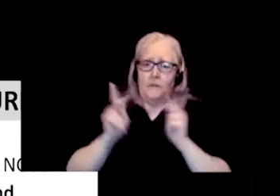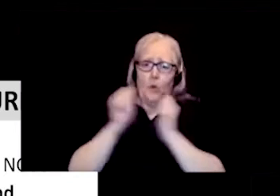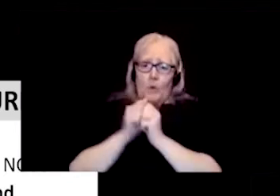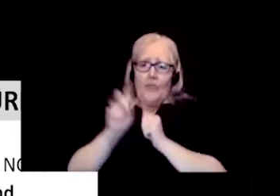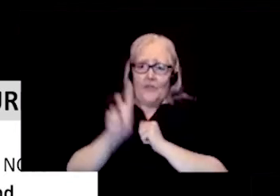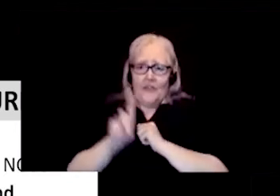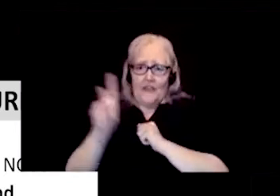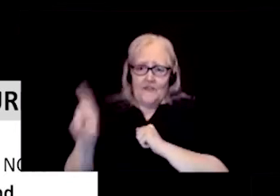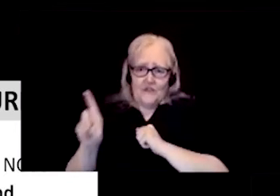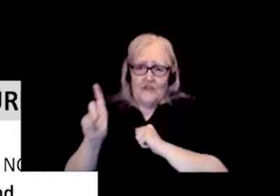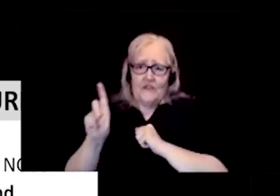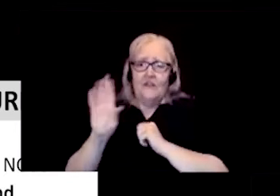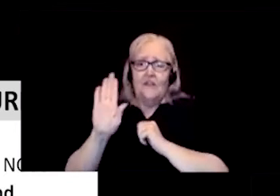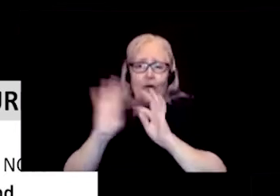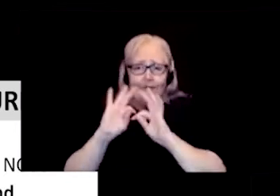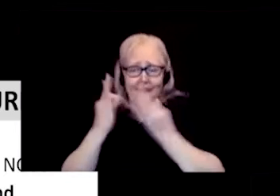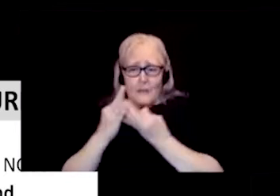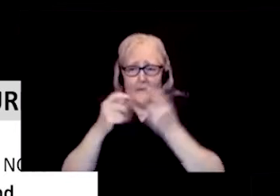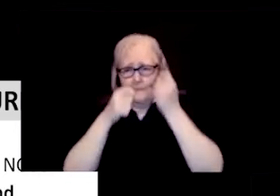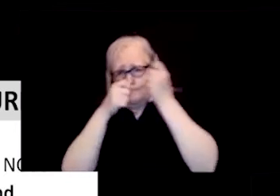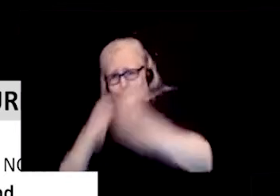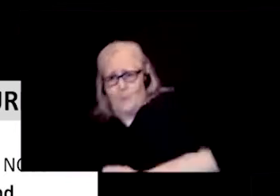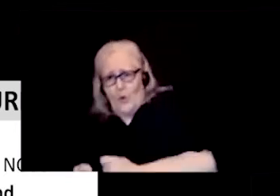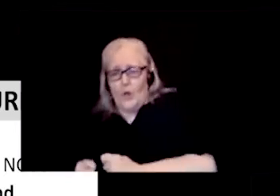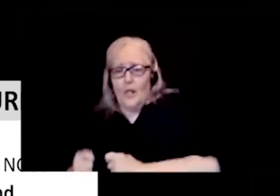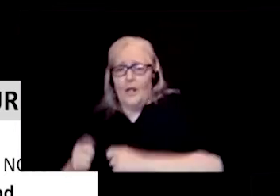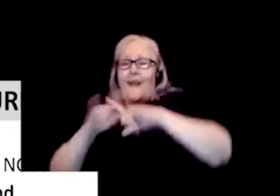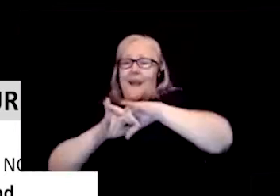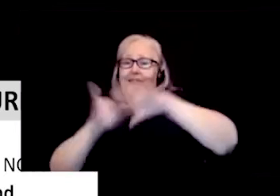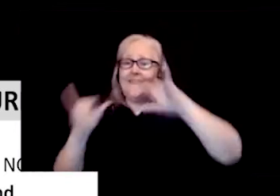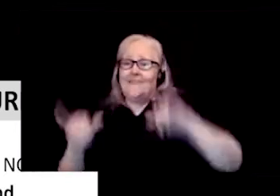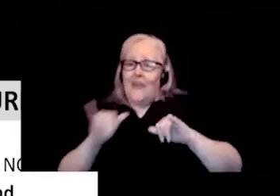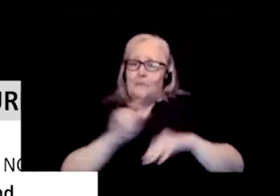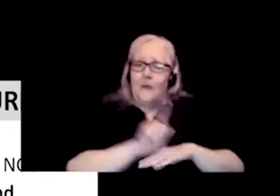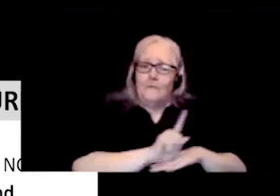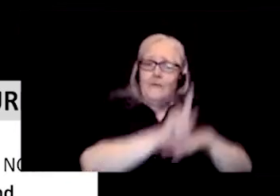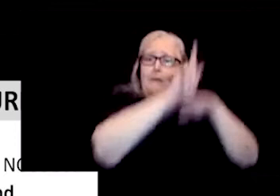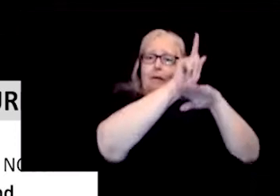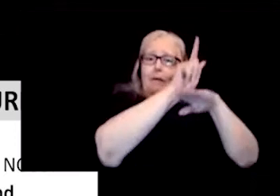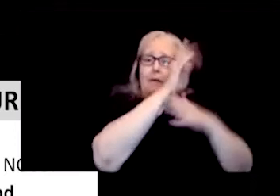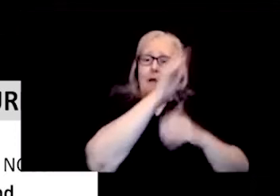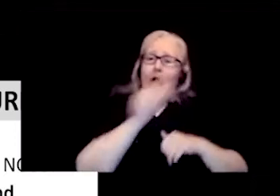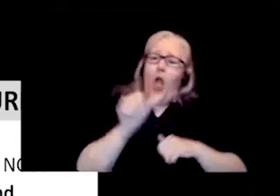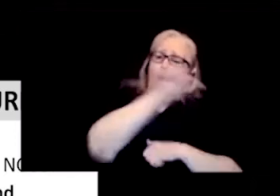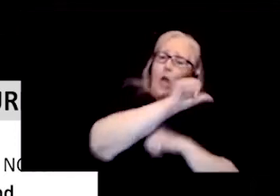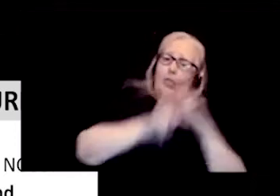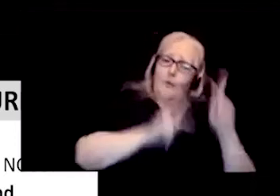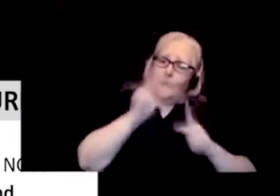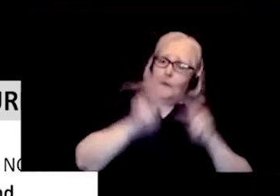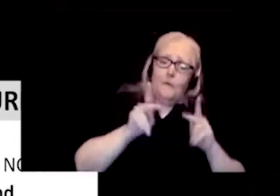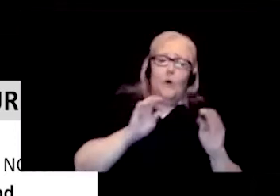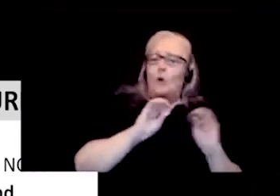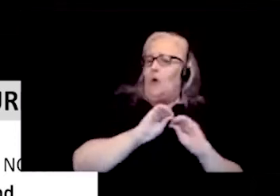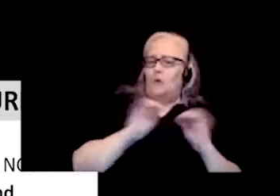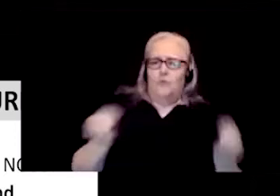and their families, while unfairly advantaging individuals and families without such disabilities in the pursuit